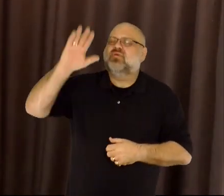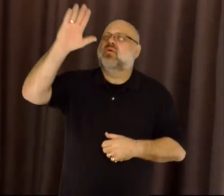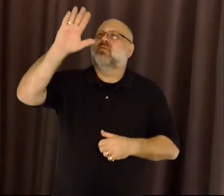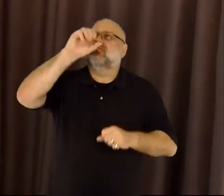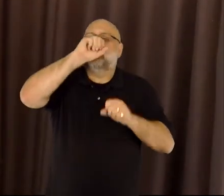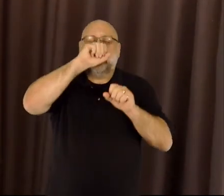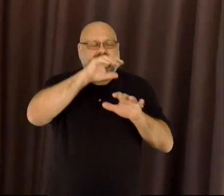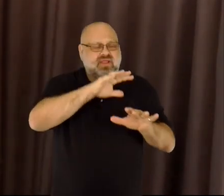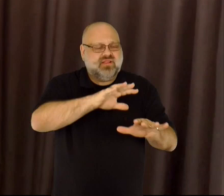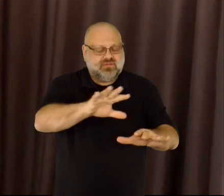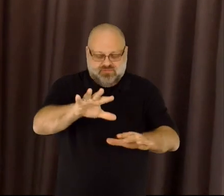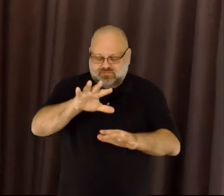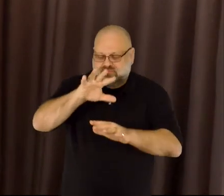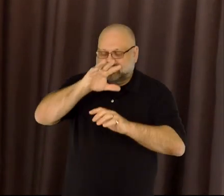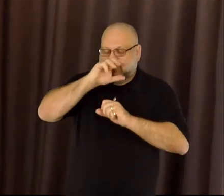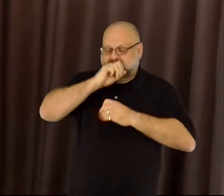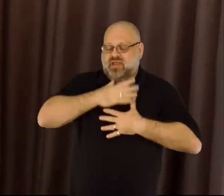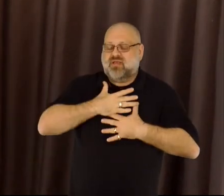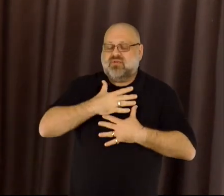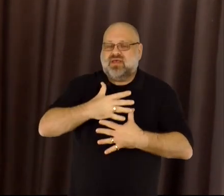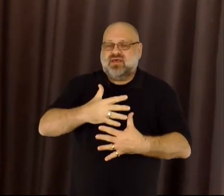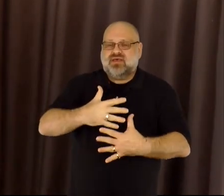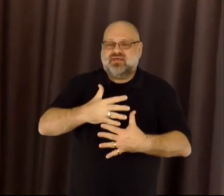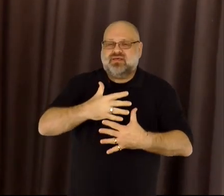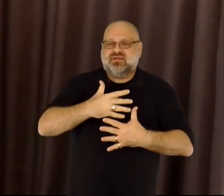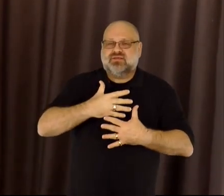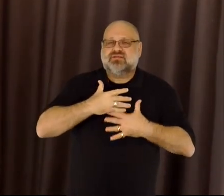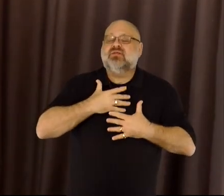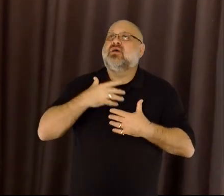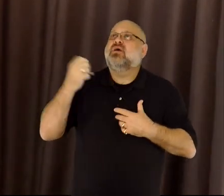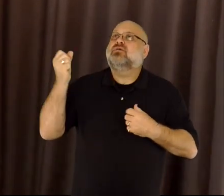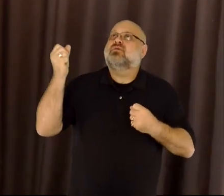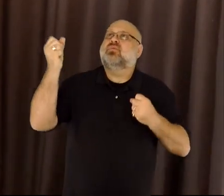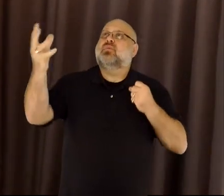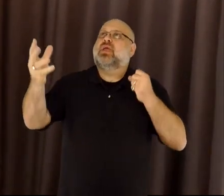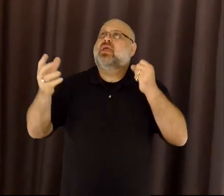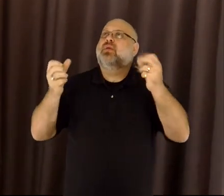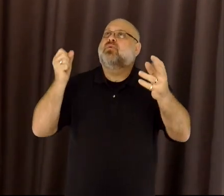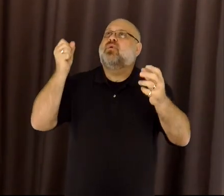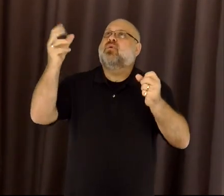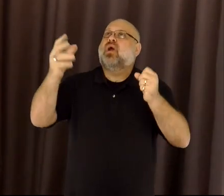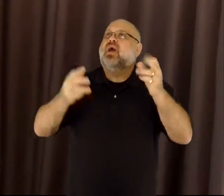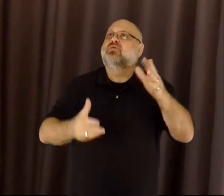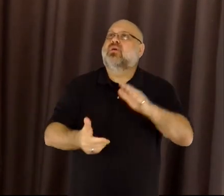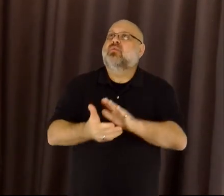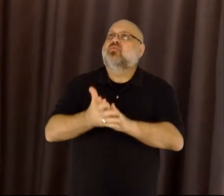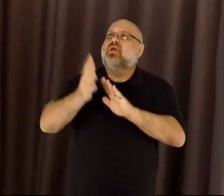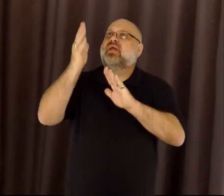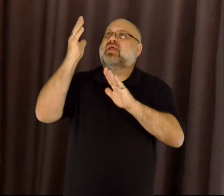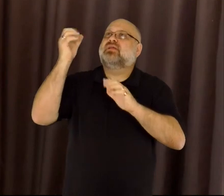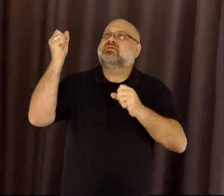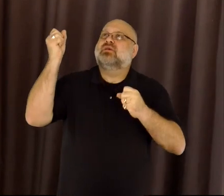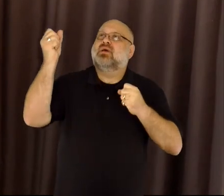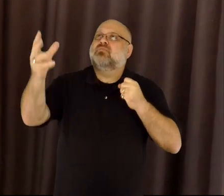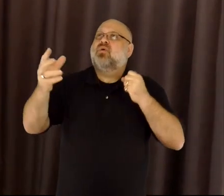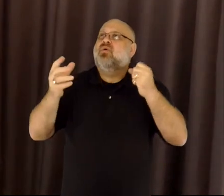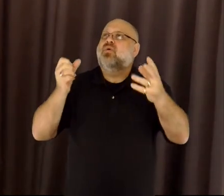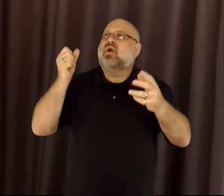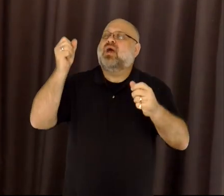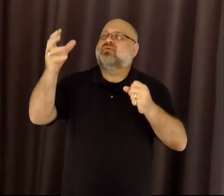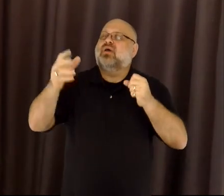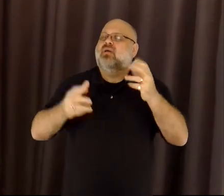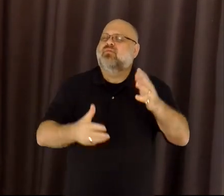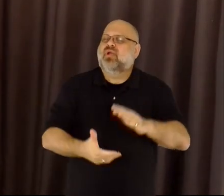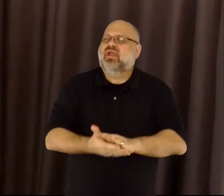it's your breath in our lungs, so we pour out our praise. We